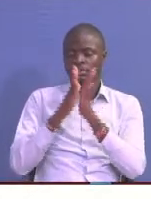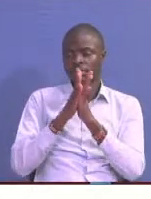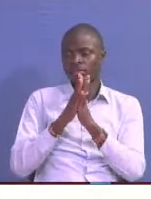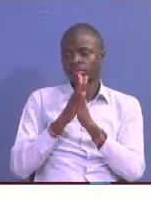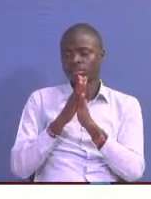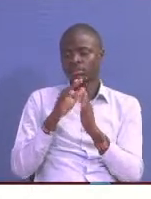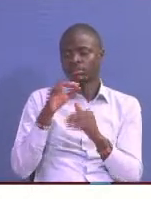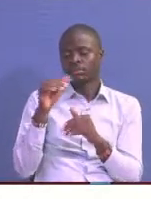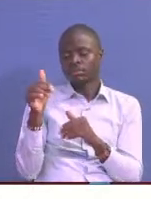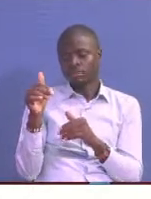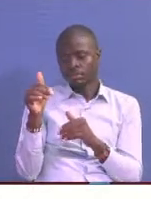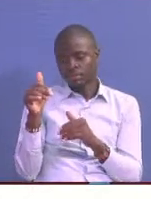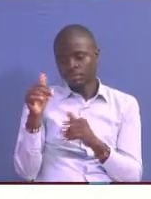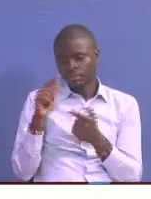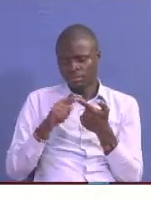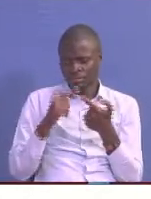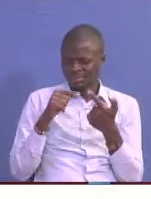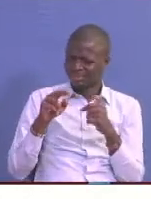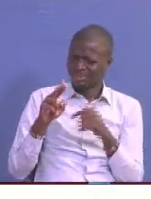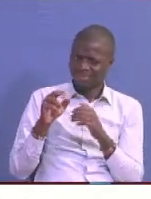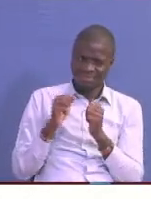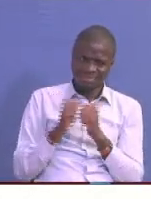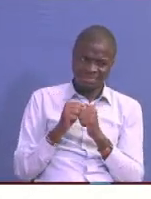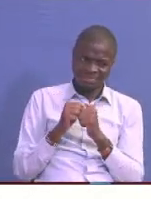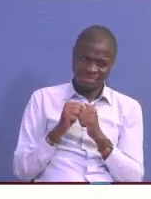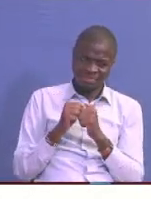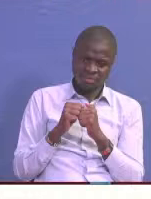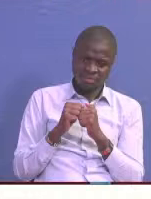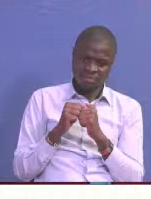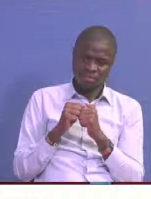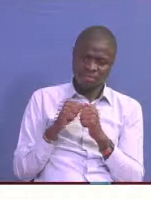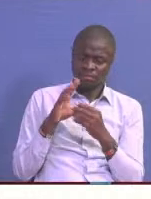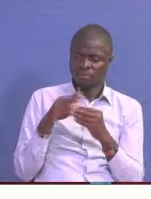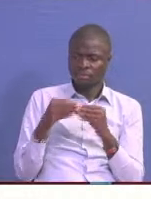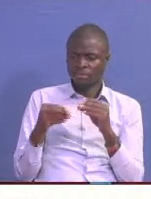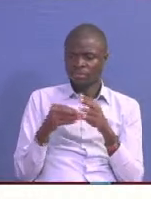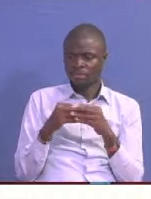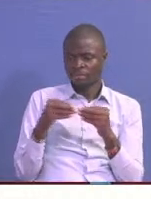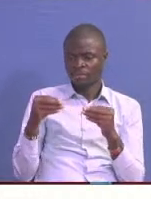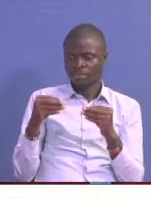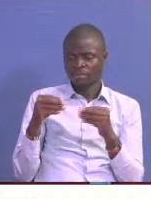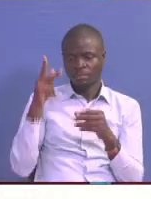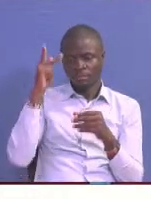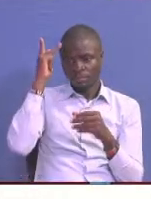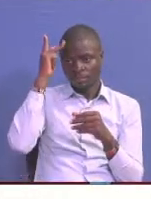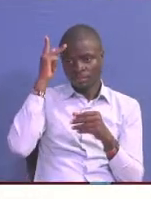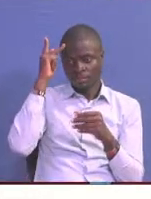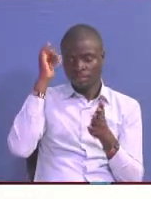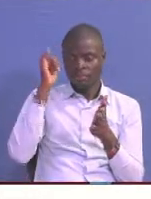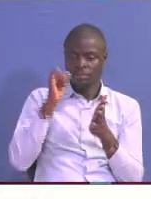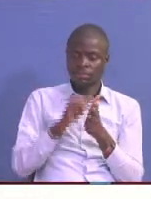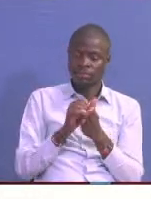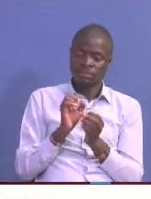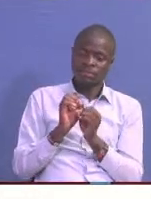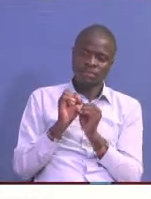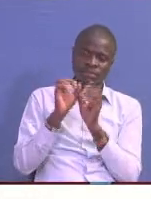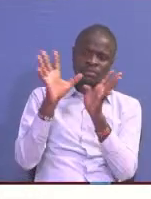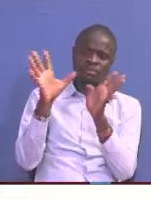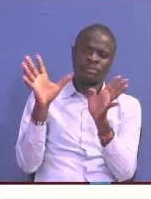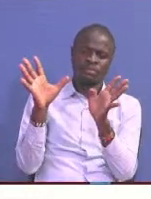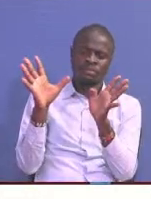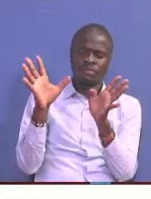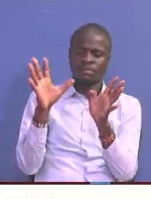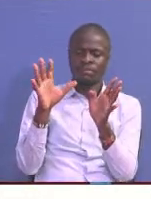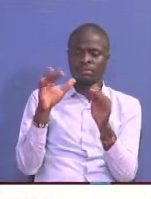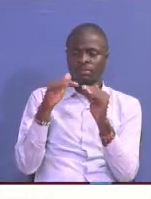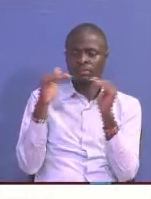and others, to come up with these innovations and create knowledge that influences our